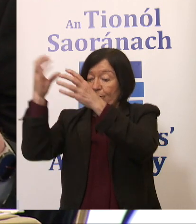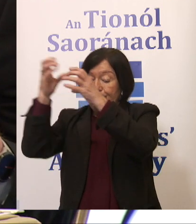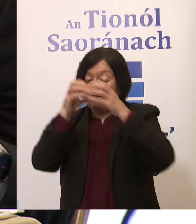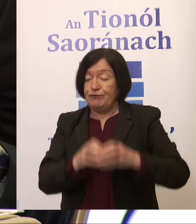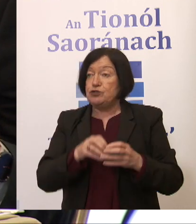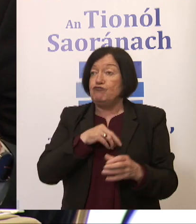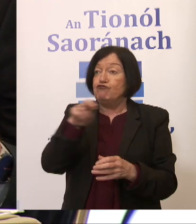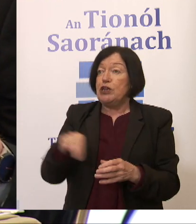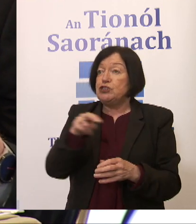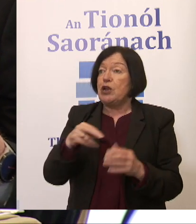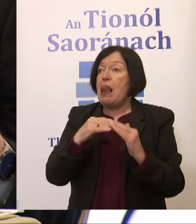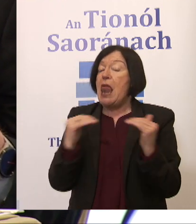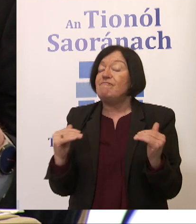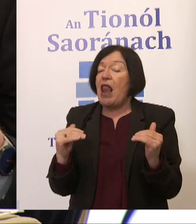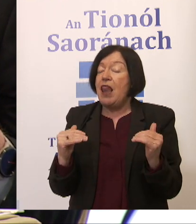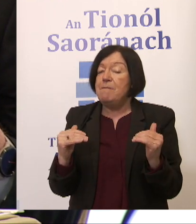level.